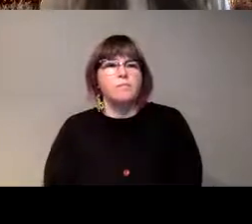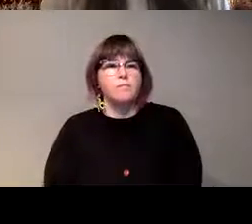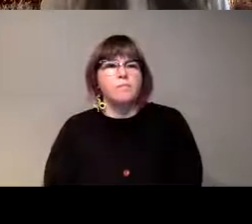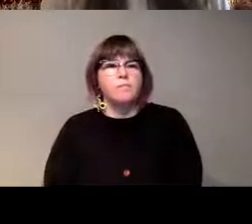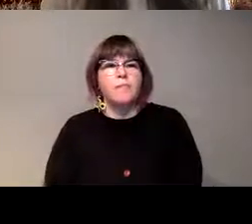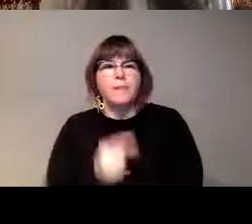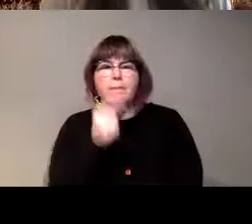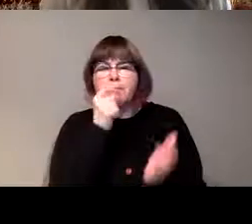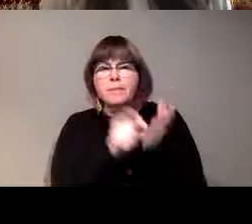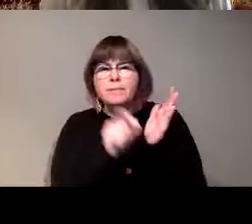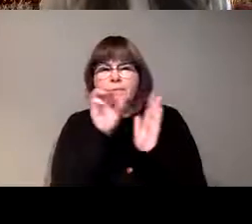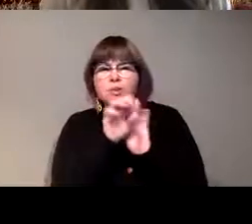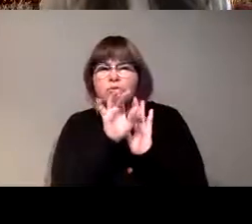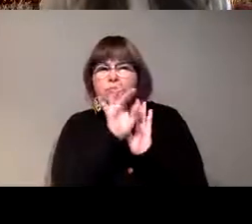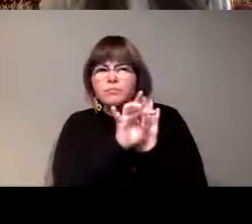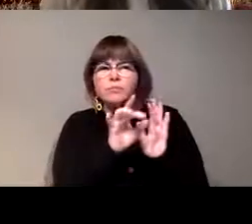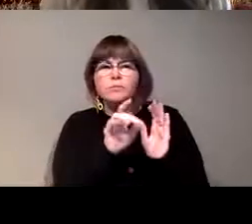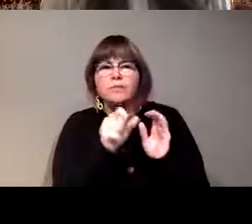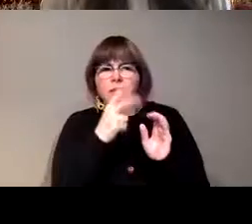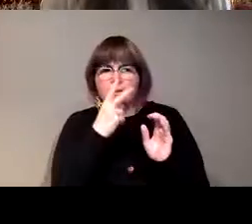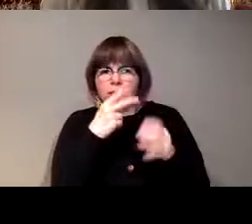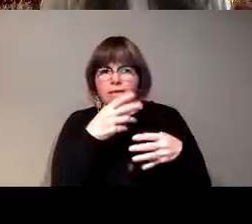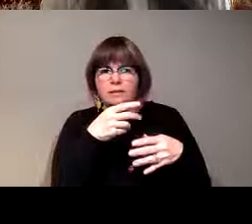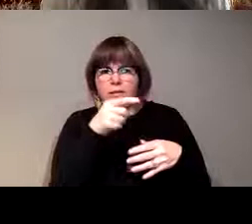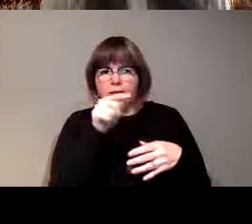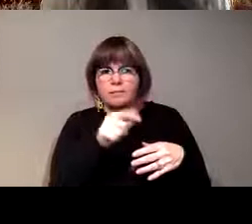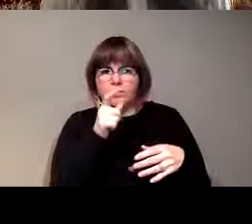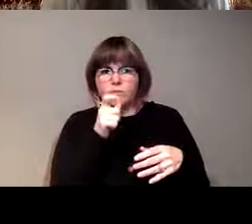pencil icon, you can actually see